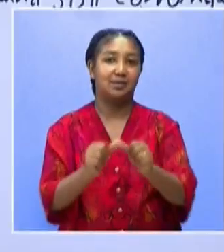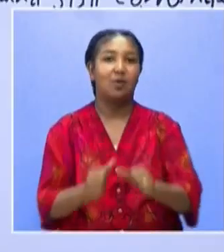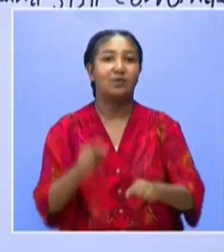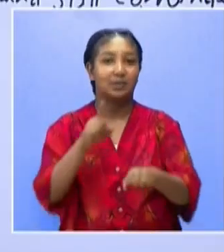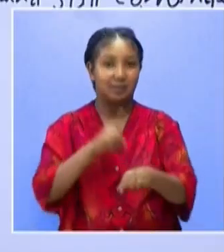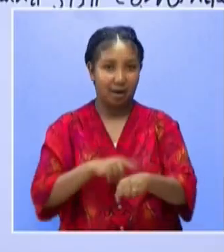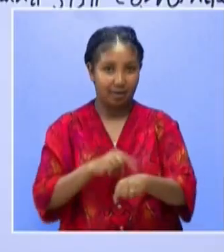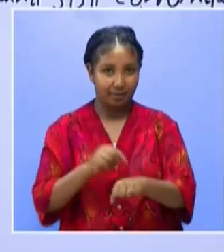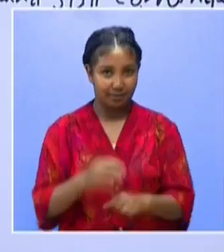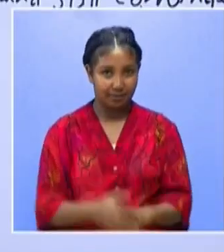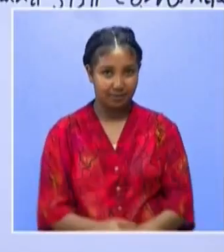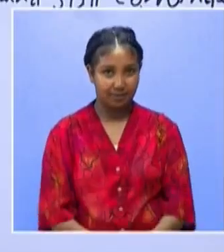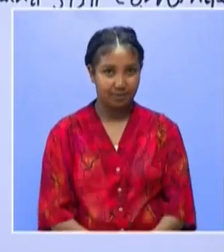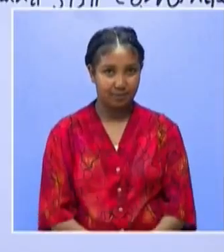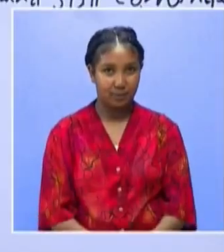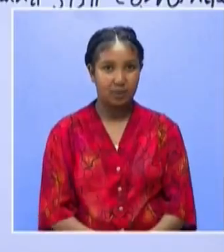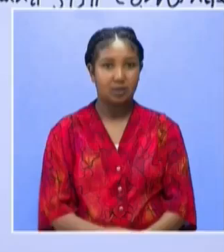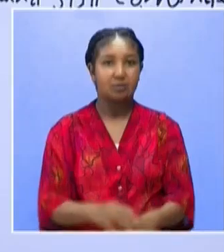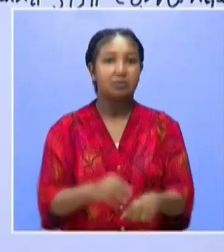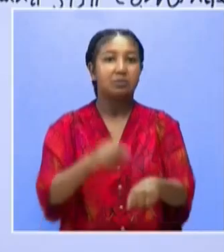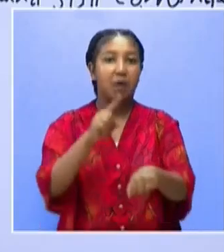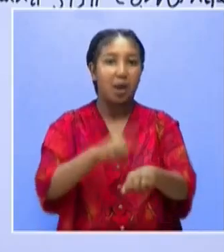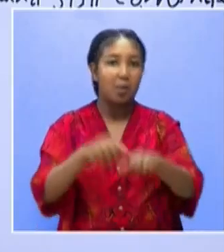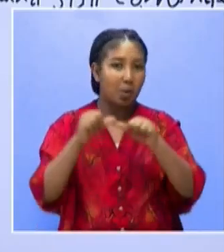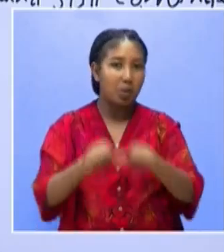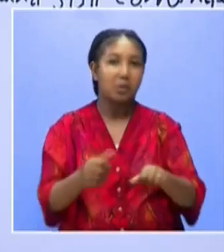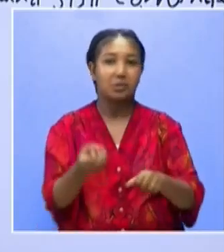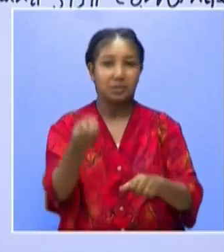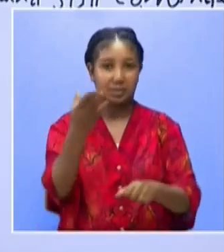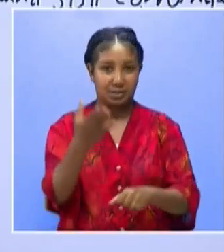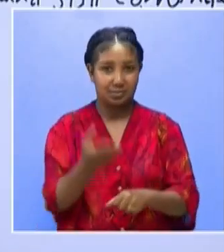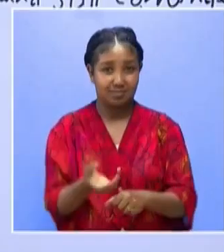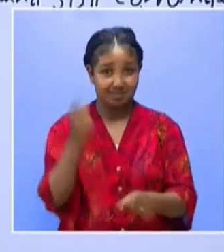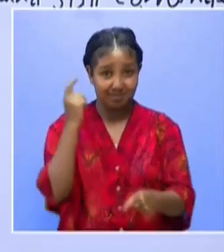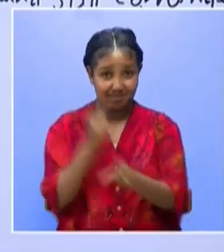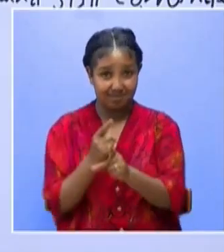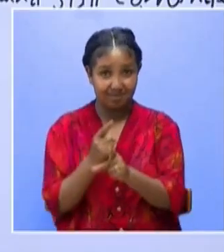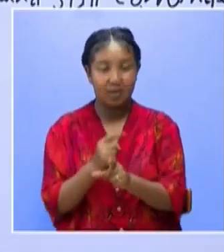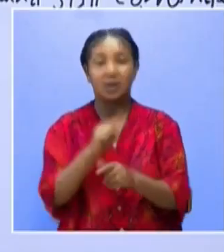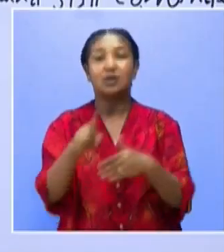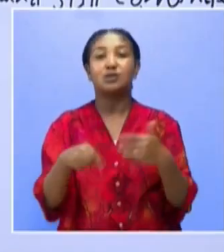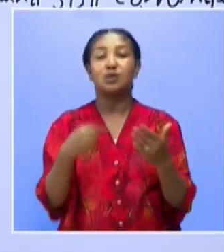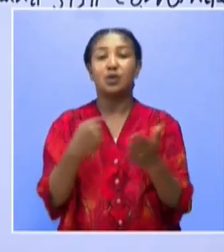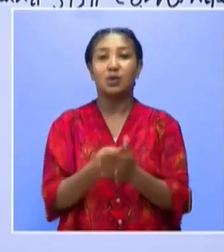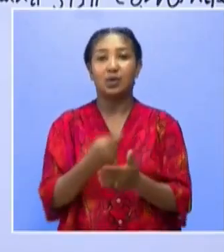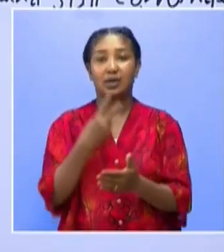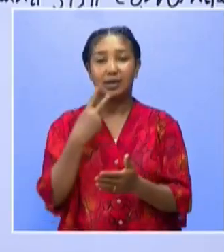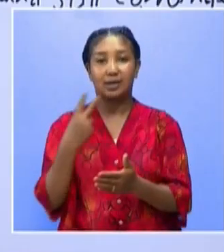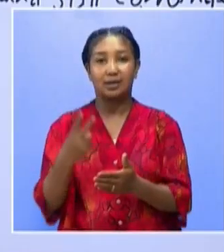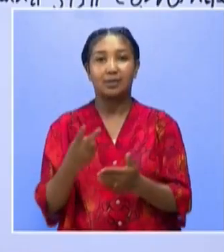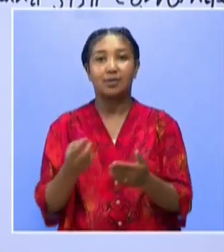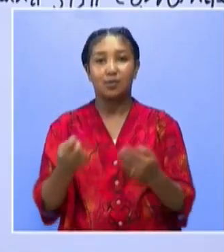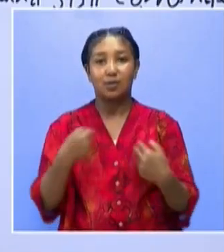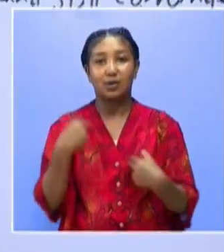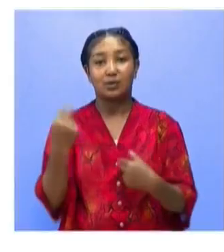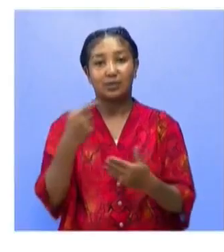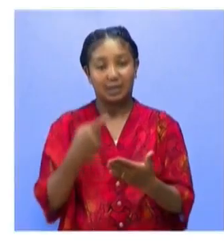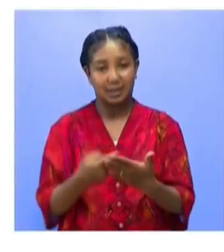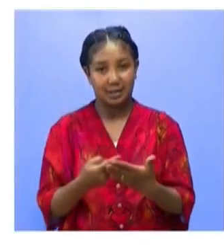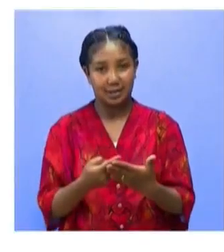time, the duration of the time. Am I right? So come on here. We've used